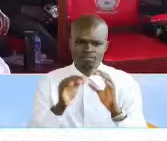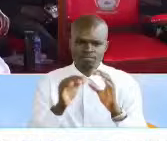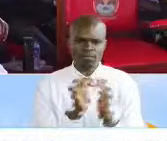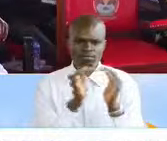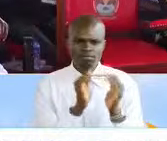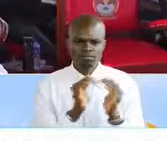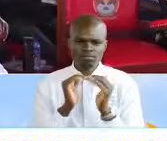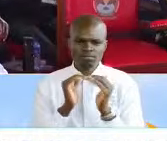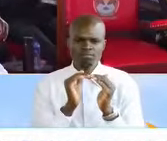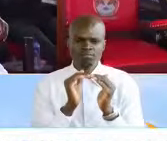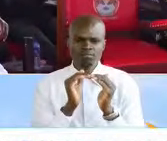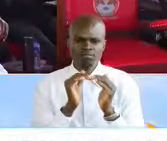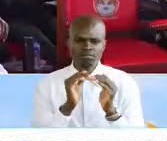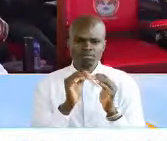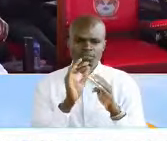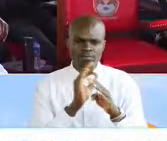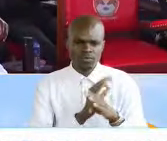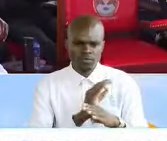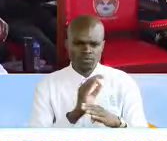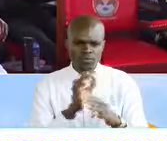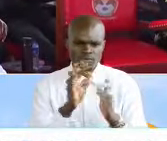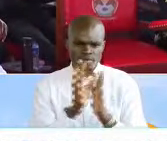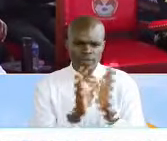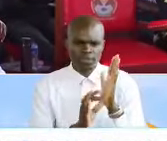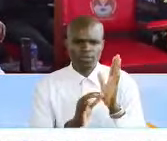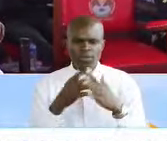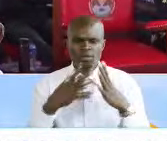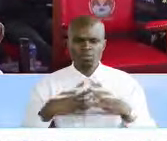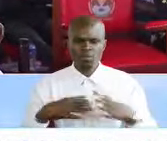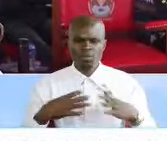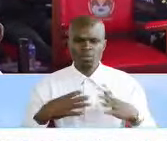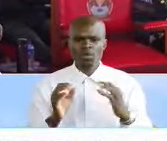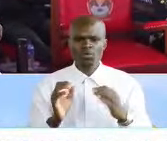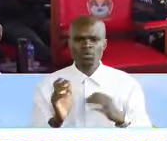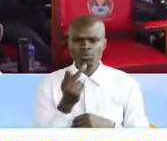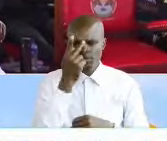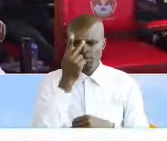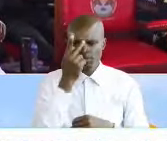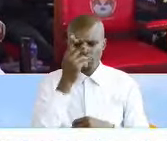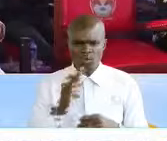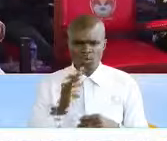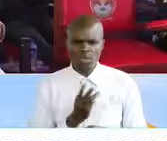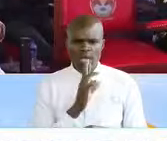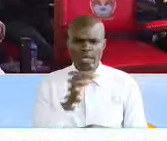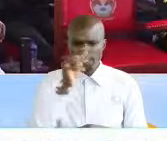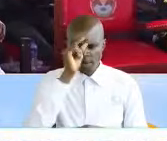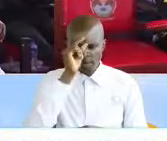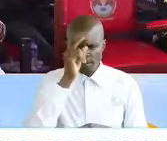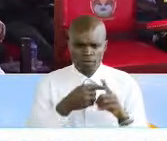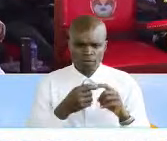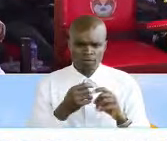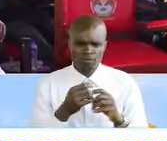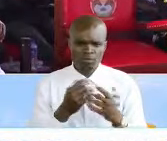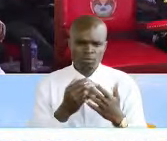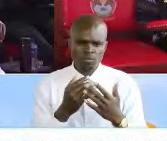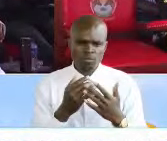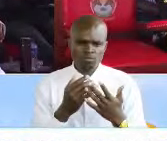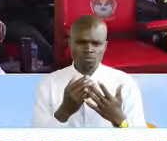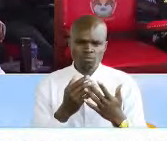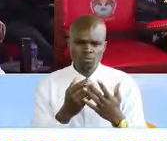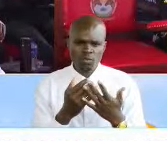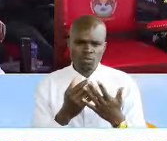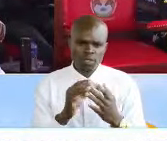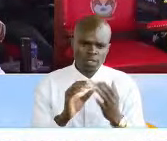of the people of Kenya. We have seen a beautiful reality. We are governors from across the country. We have different issues in our counties. We have